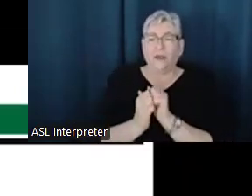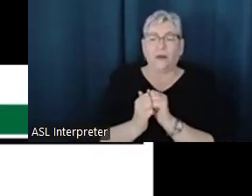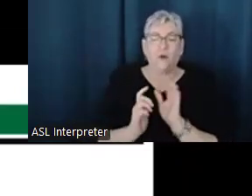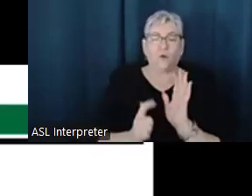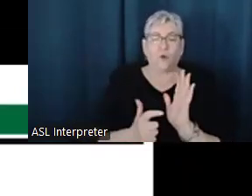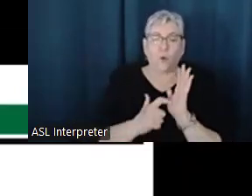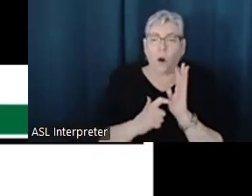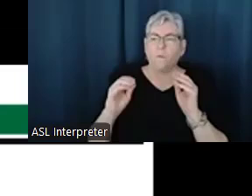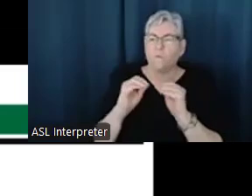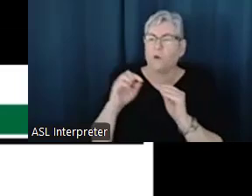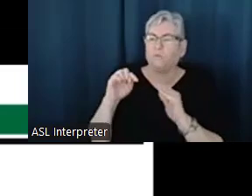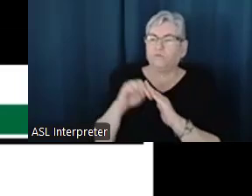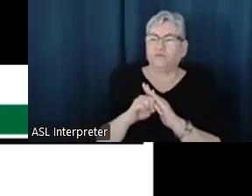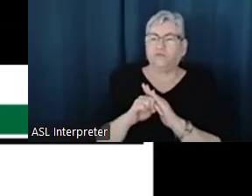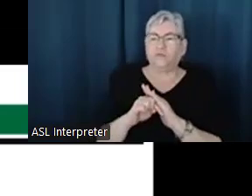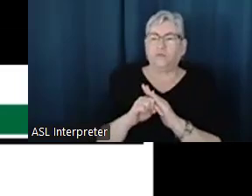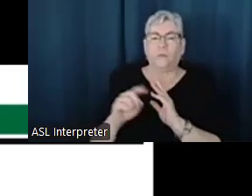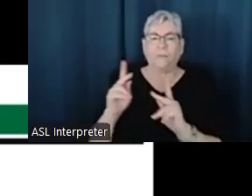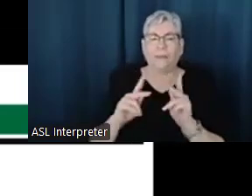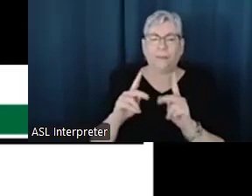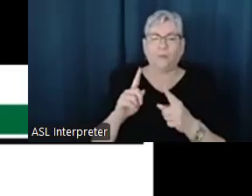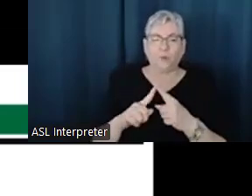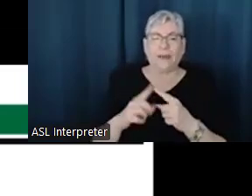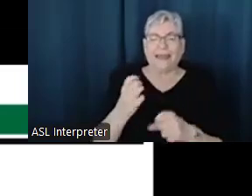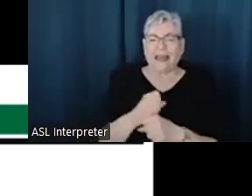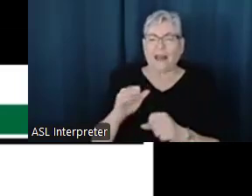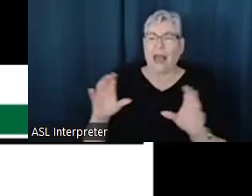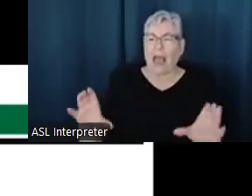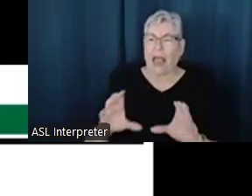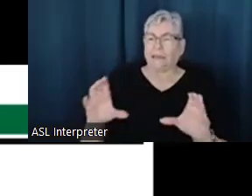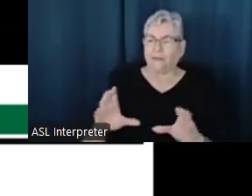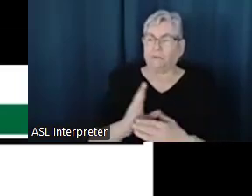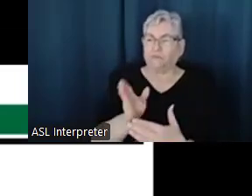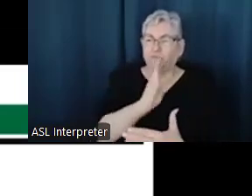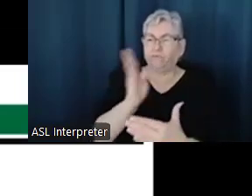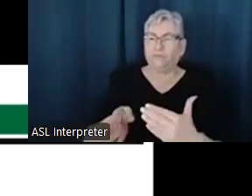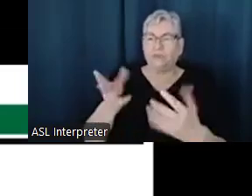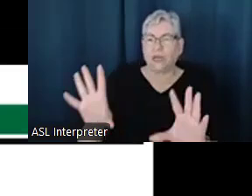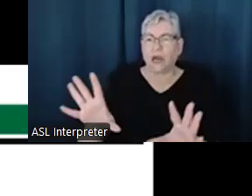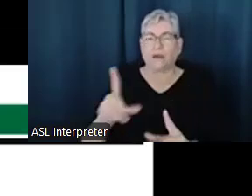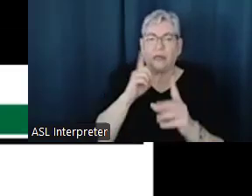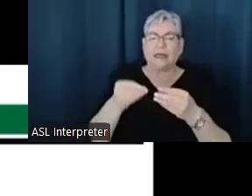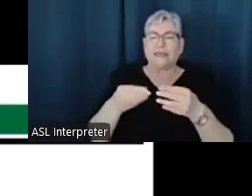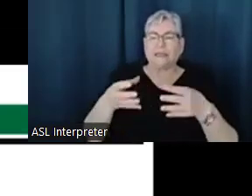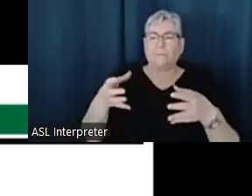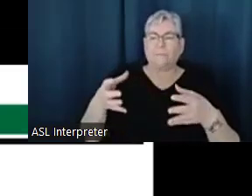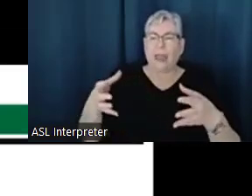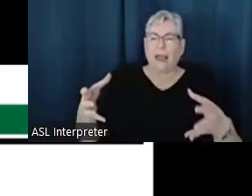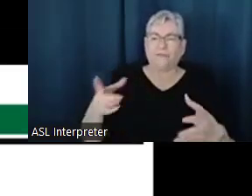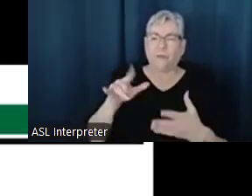more people just to get that activity done, then I think you can expand from there. I